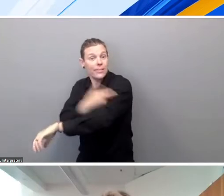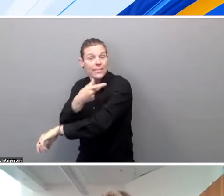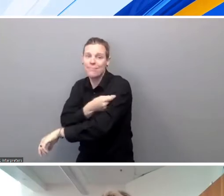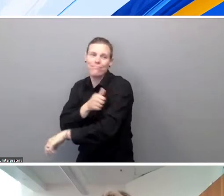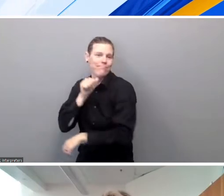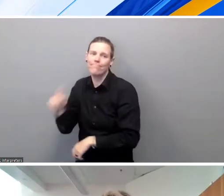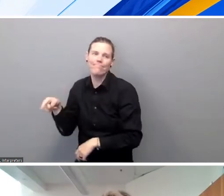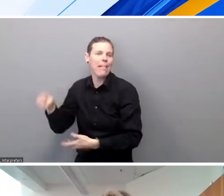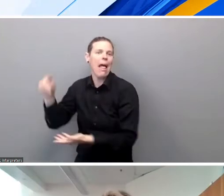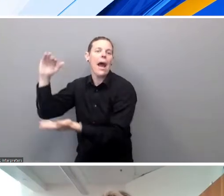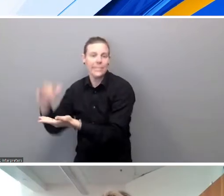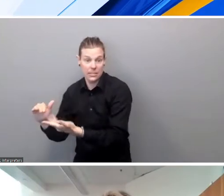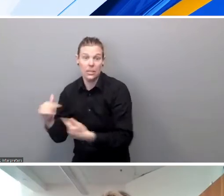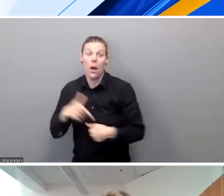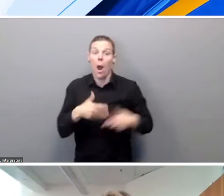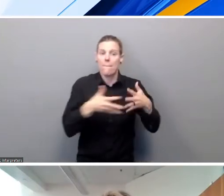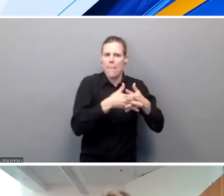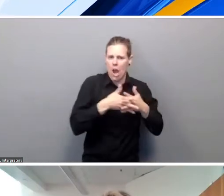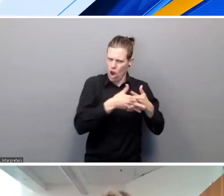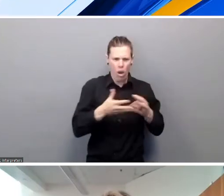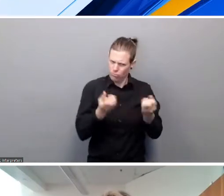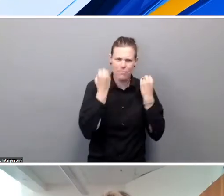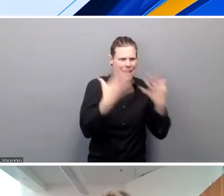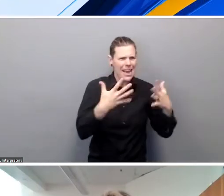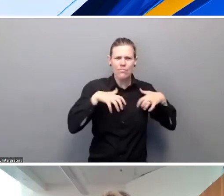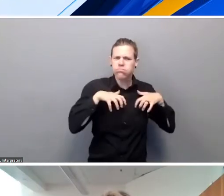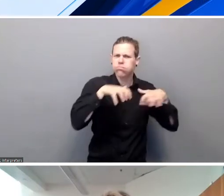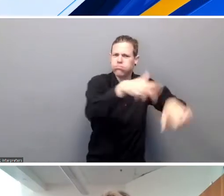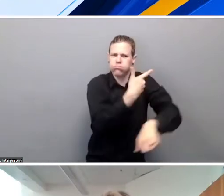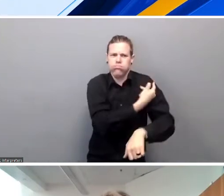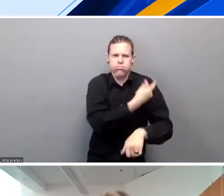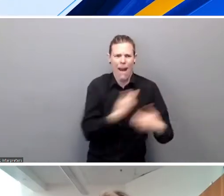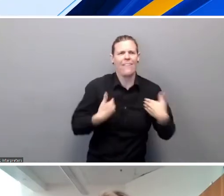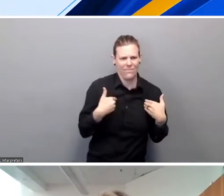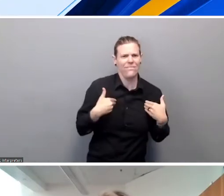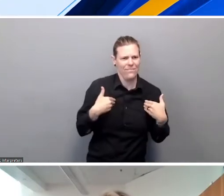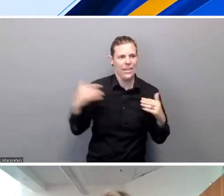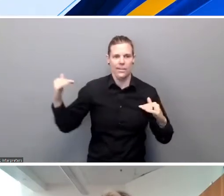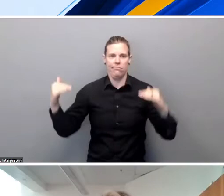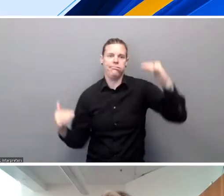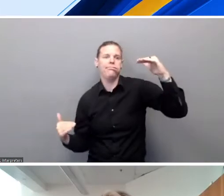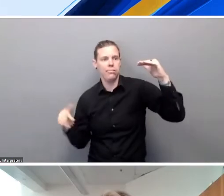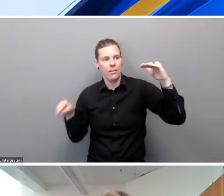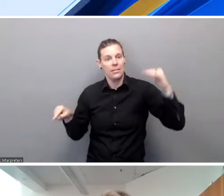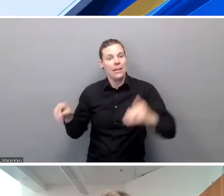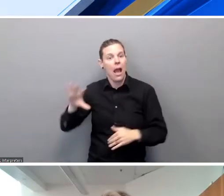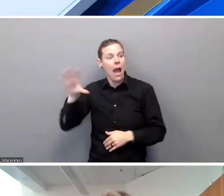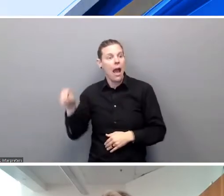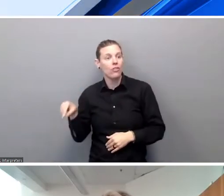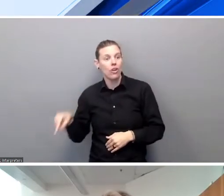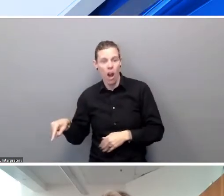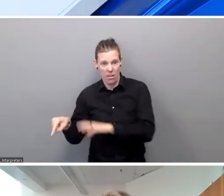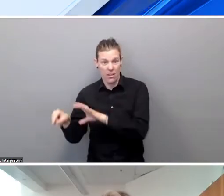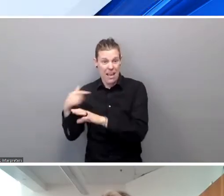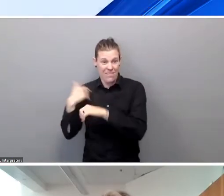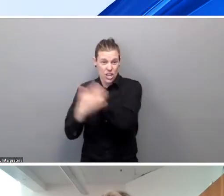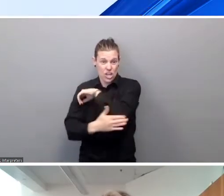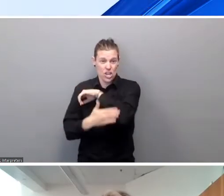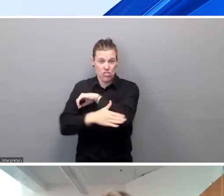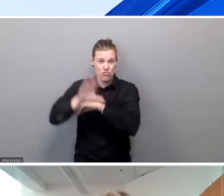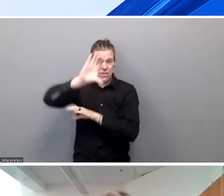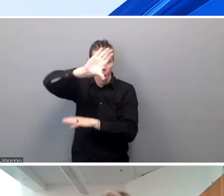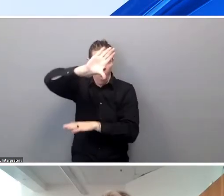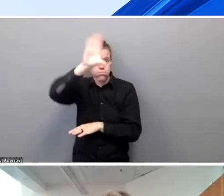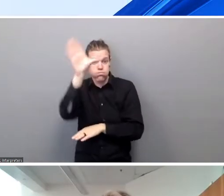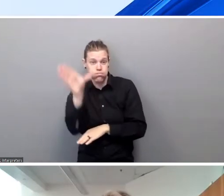much lower in those surrounding countries that are also in southern Africa. So I want to